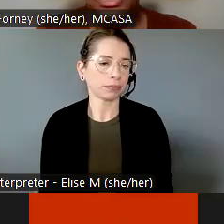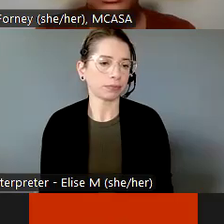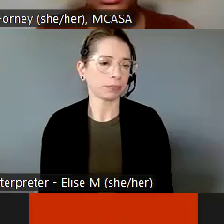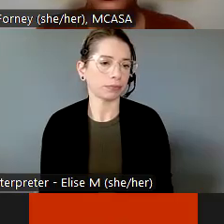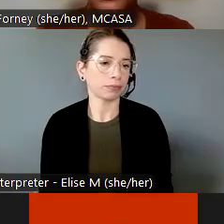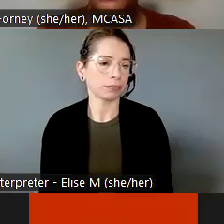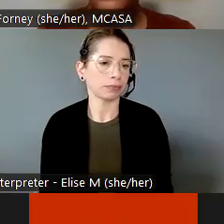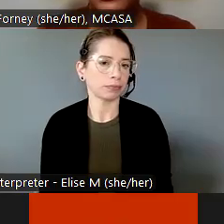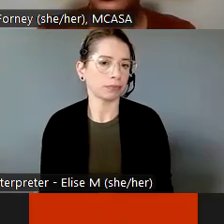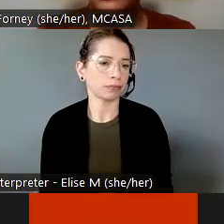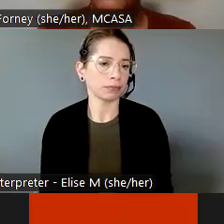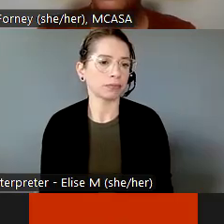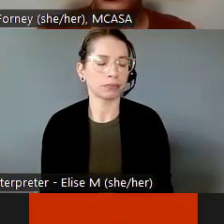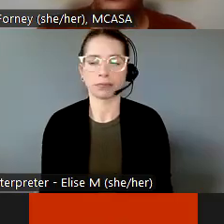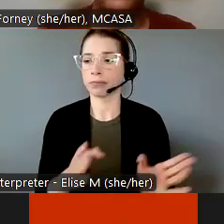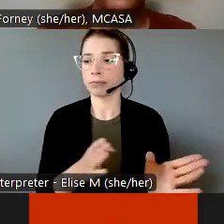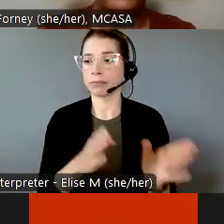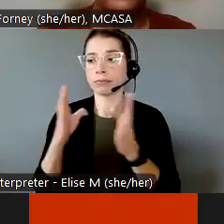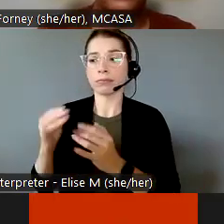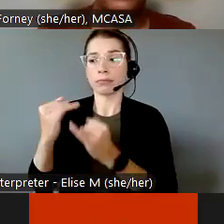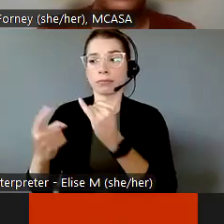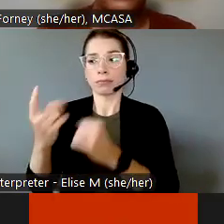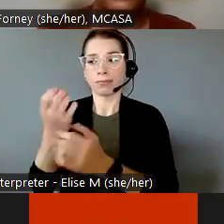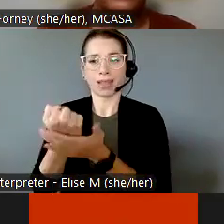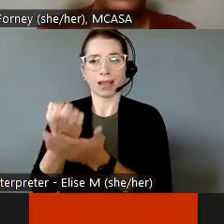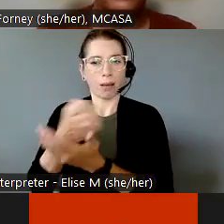And the last element is economic power.